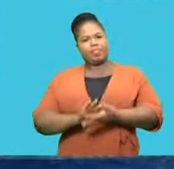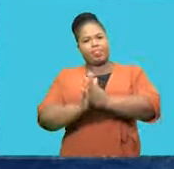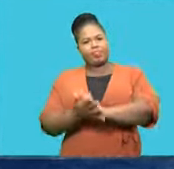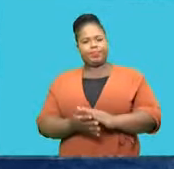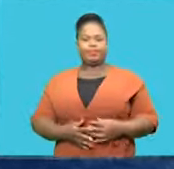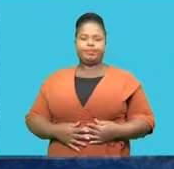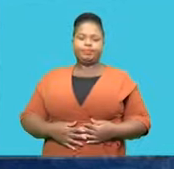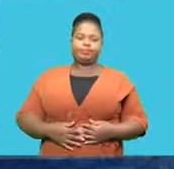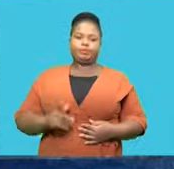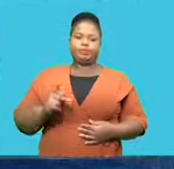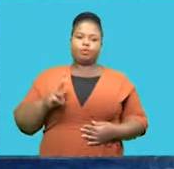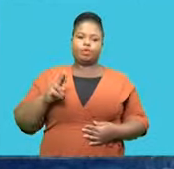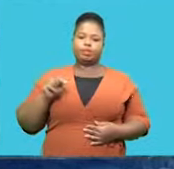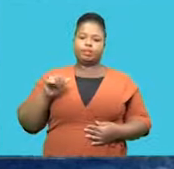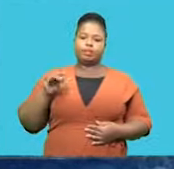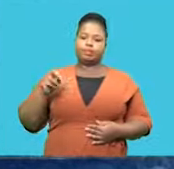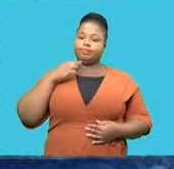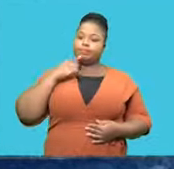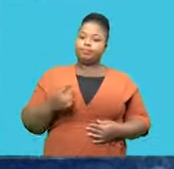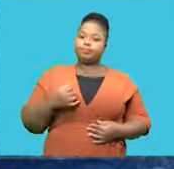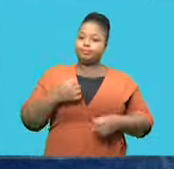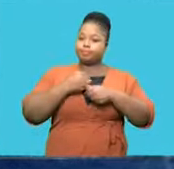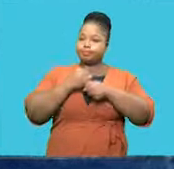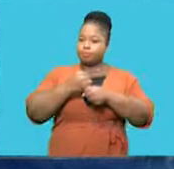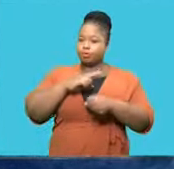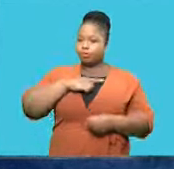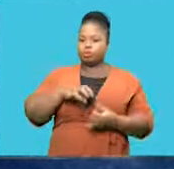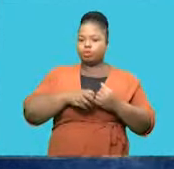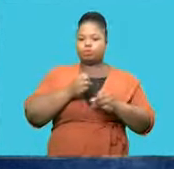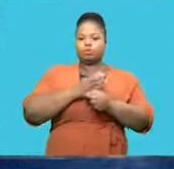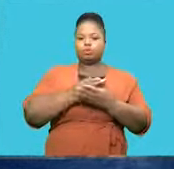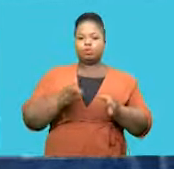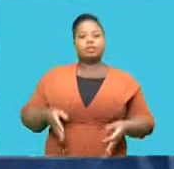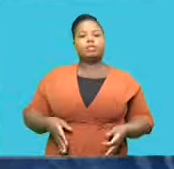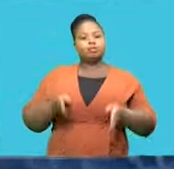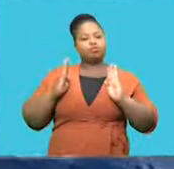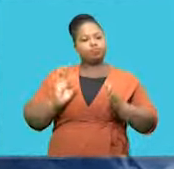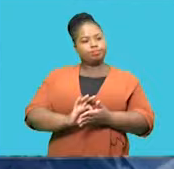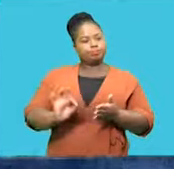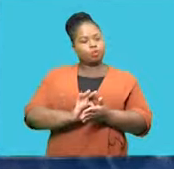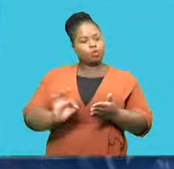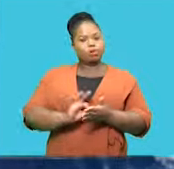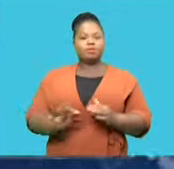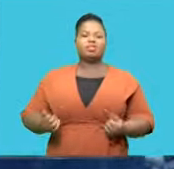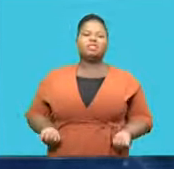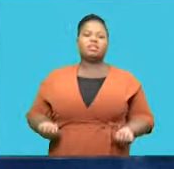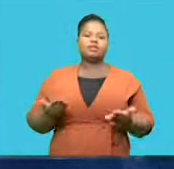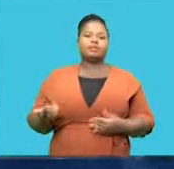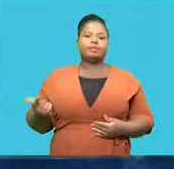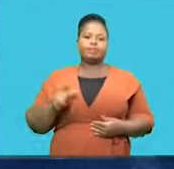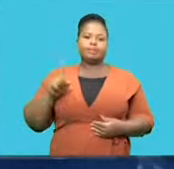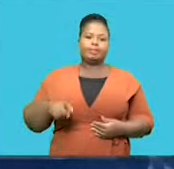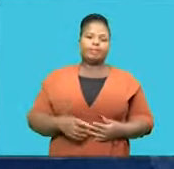damaged. Ukunene uthi inhloso yalo mkhankaso ugcina imigwaqo isesimeni esihle kanye noqinisekiswa kokuhanjiswa kwezidingo